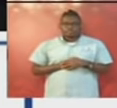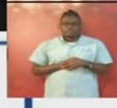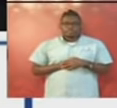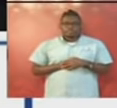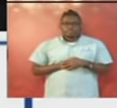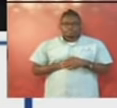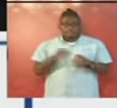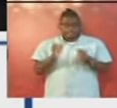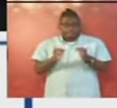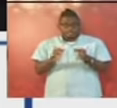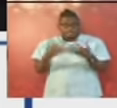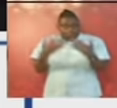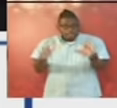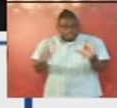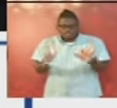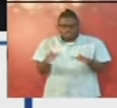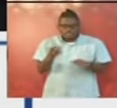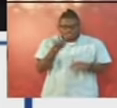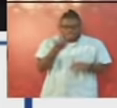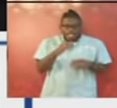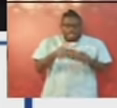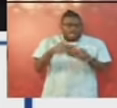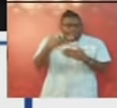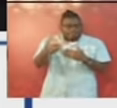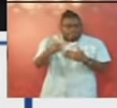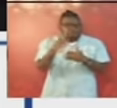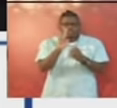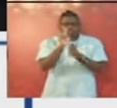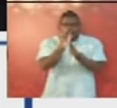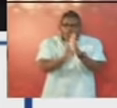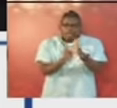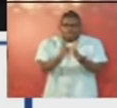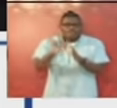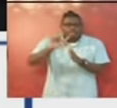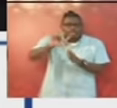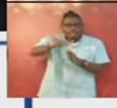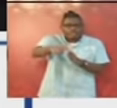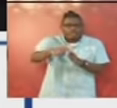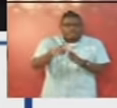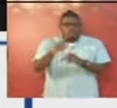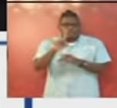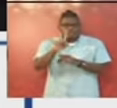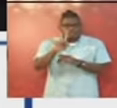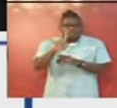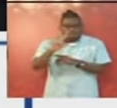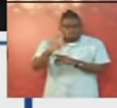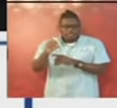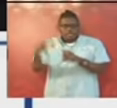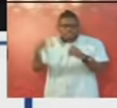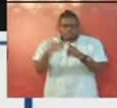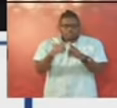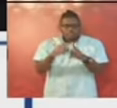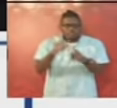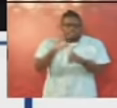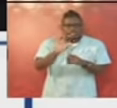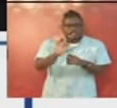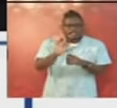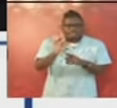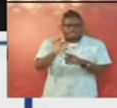a meal, 2 hours later, 140 to 199, pre-diabetes, and you'd be diagnosed